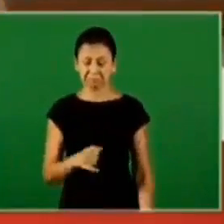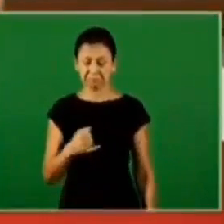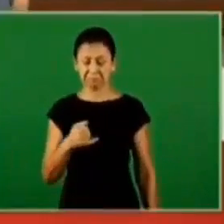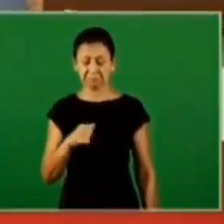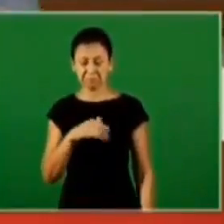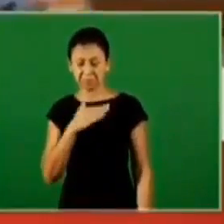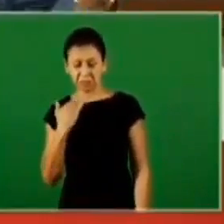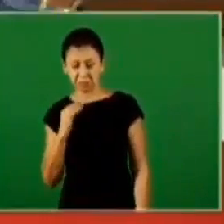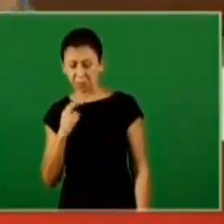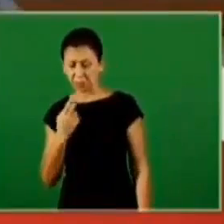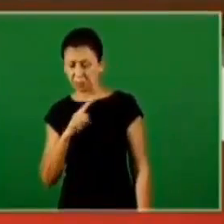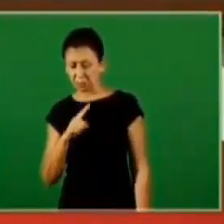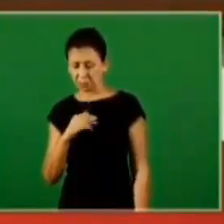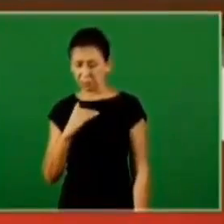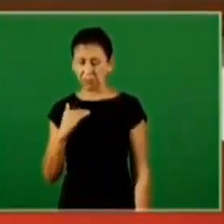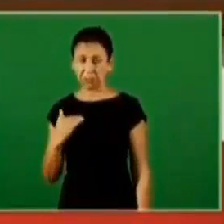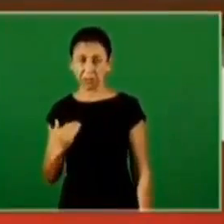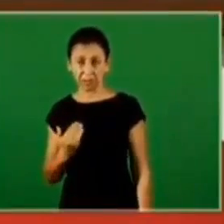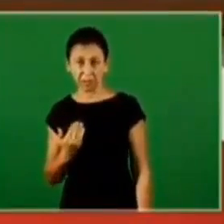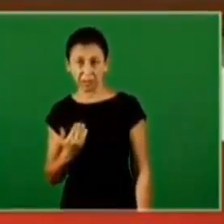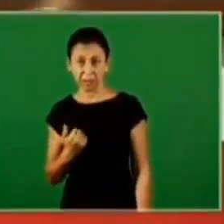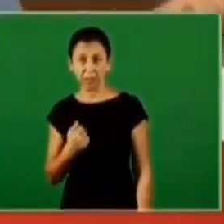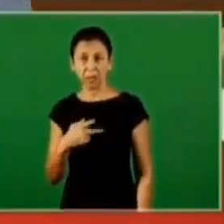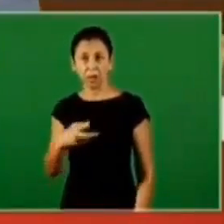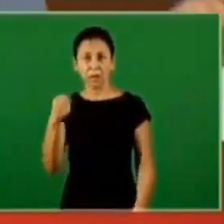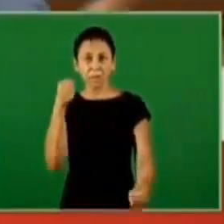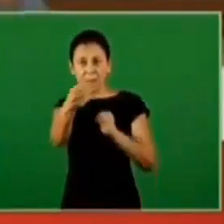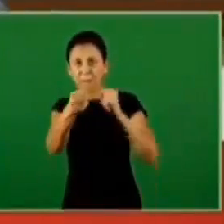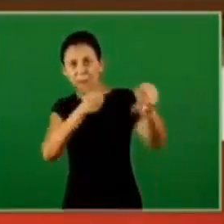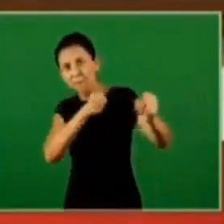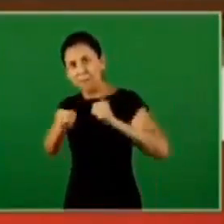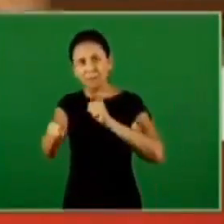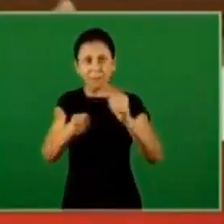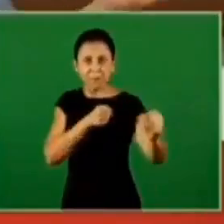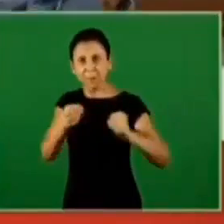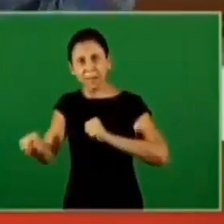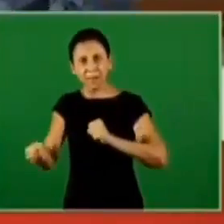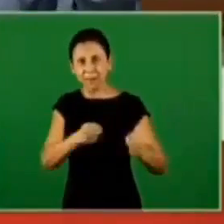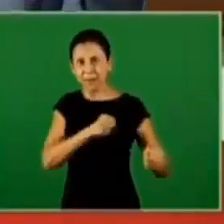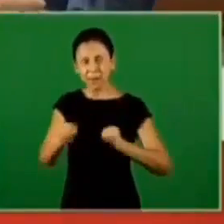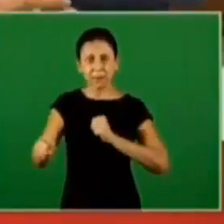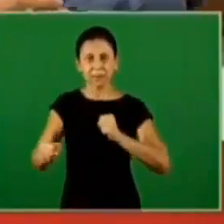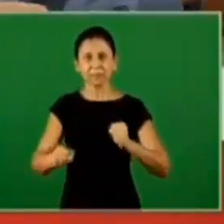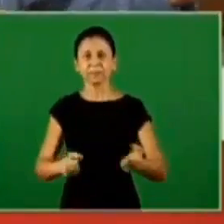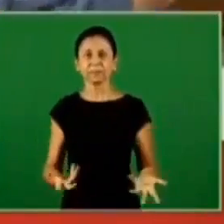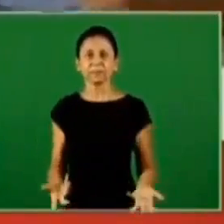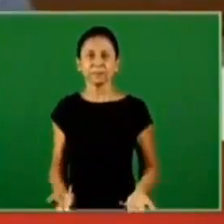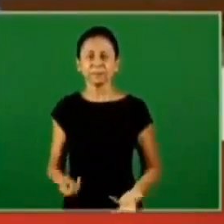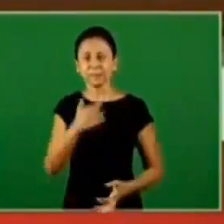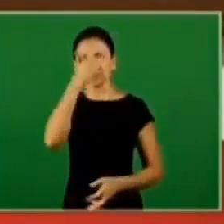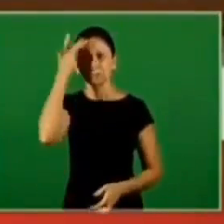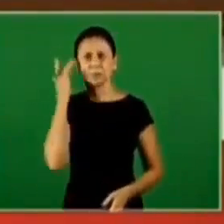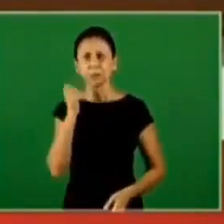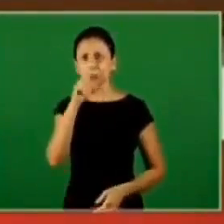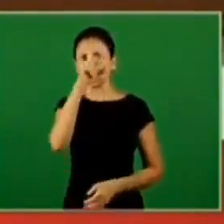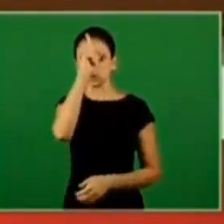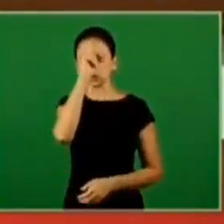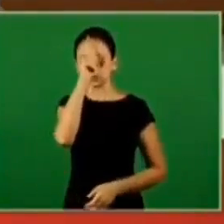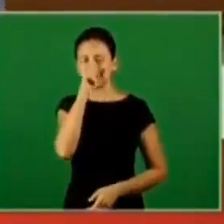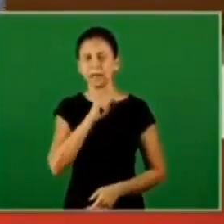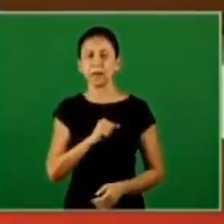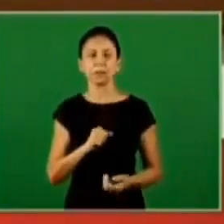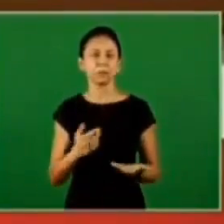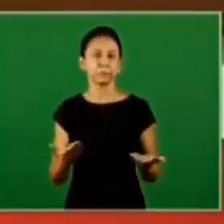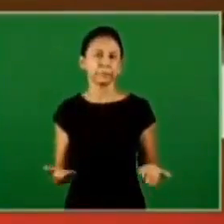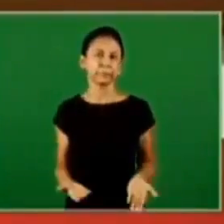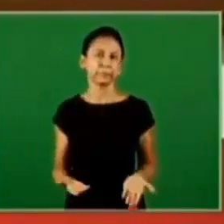I don't know if she died. So stuff like this. And another one, that wrestling, the fake wrestling. And there was a bunch of